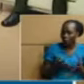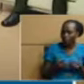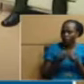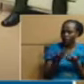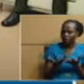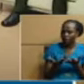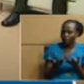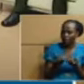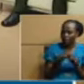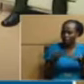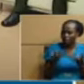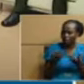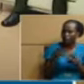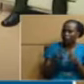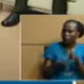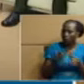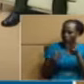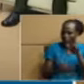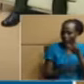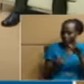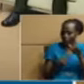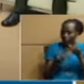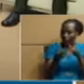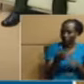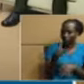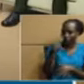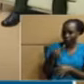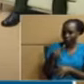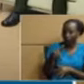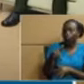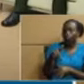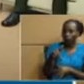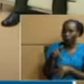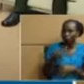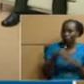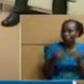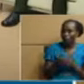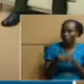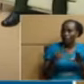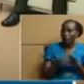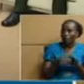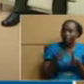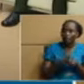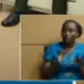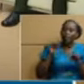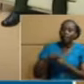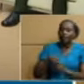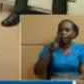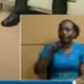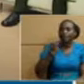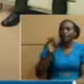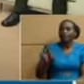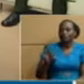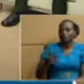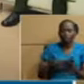that those who are under those 67 schemes, which we call occupational schemes, are also members of NSSF. So if you don't separate